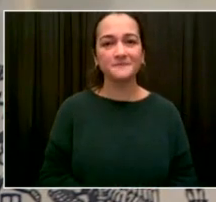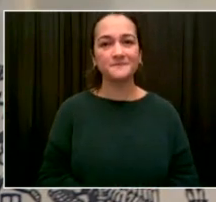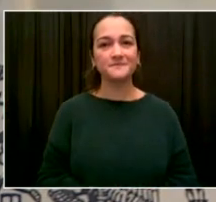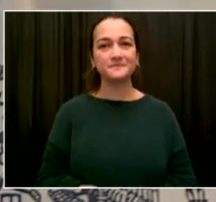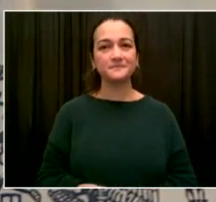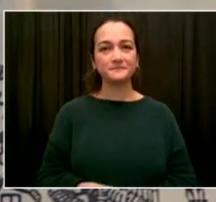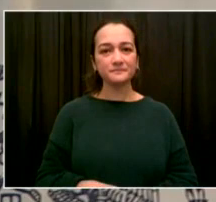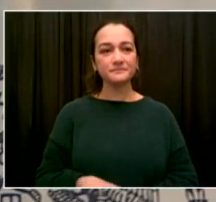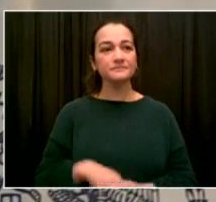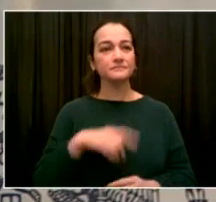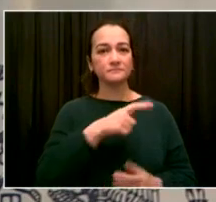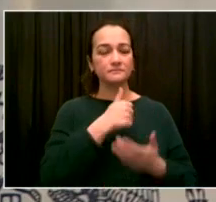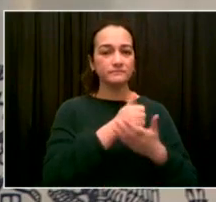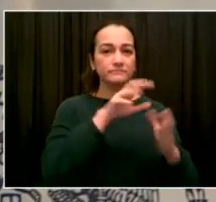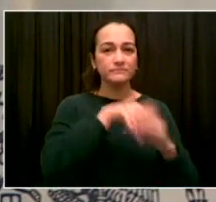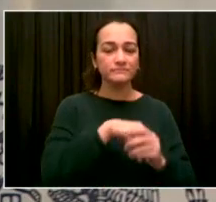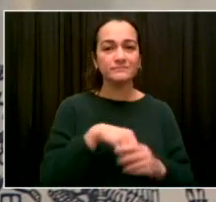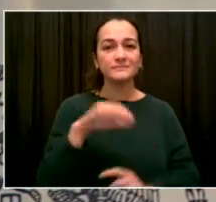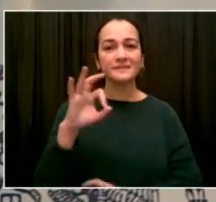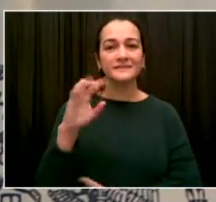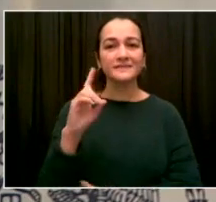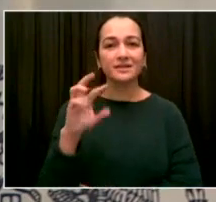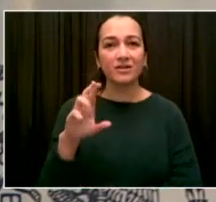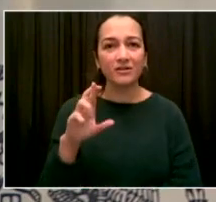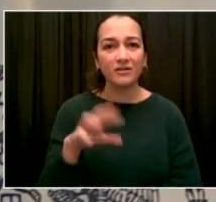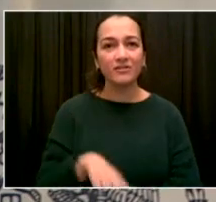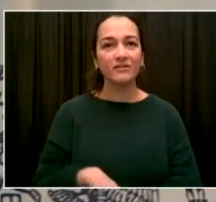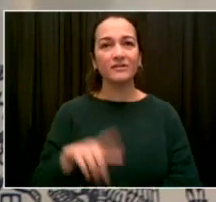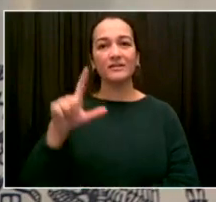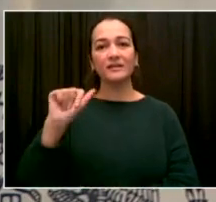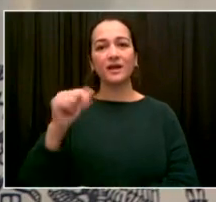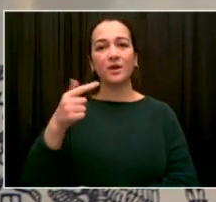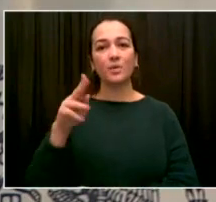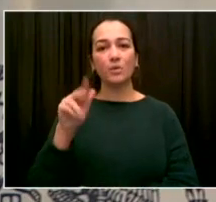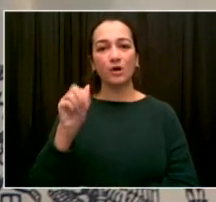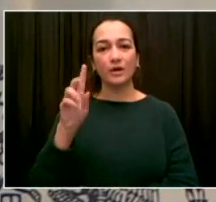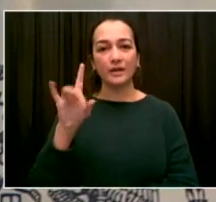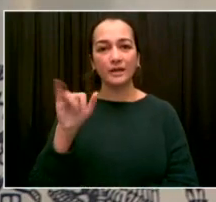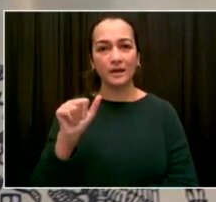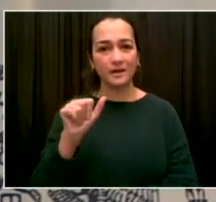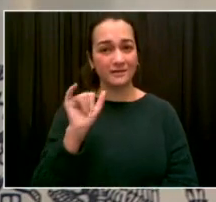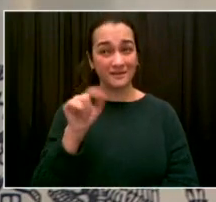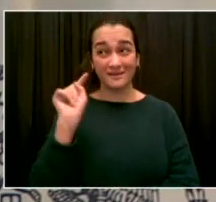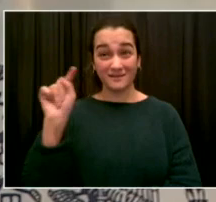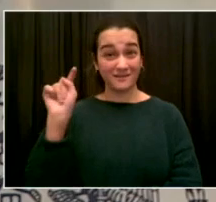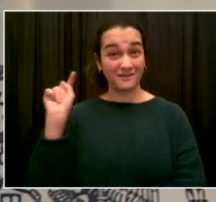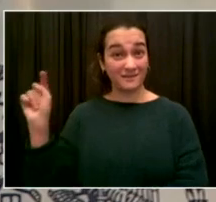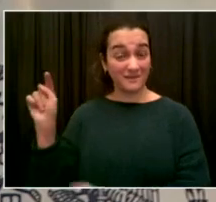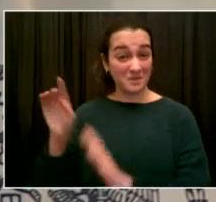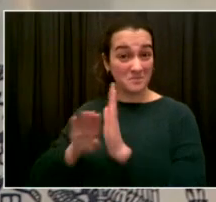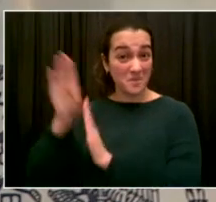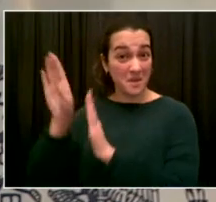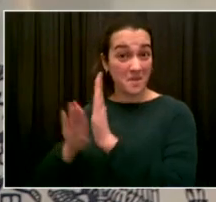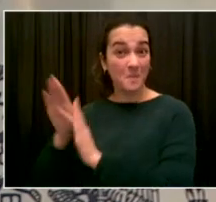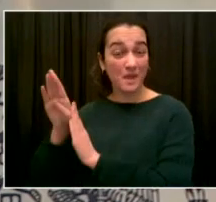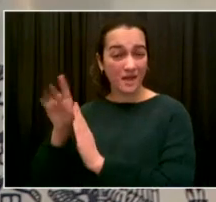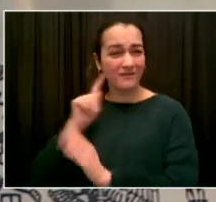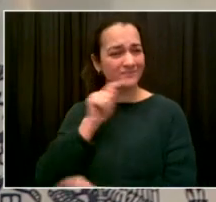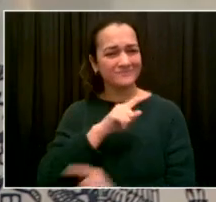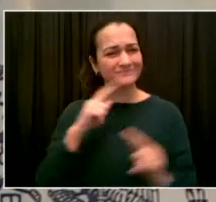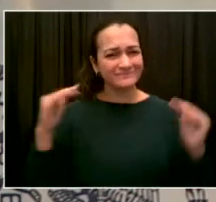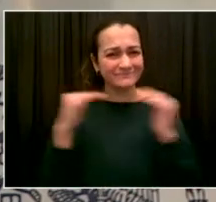he has met the moment. He has dealt with a crisis beyond any of our